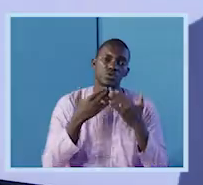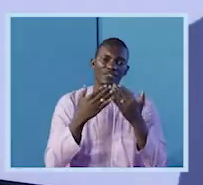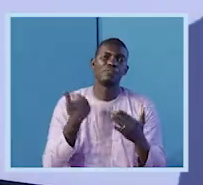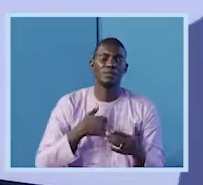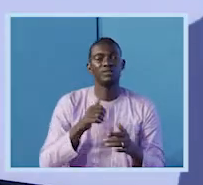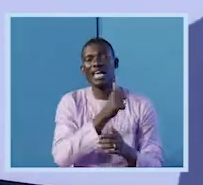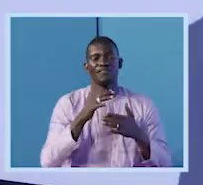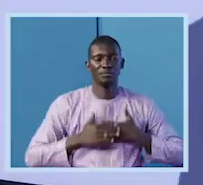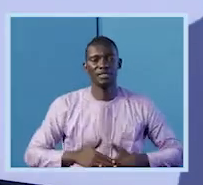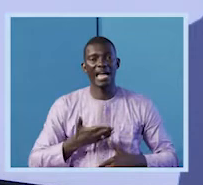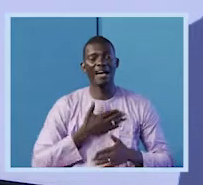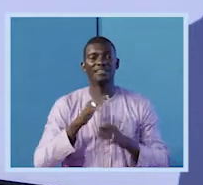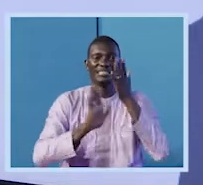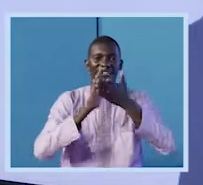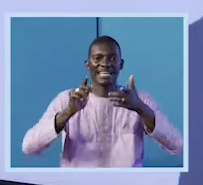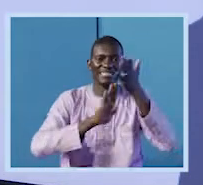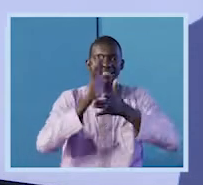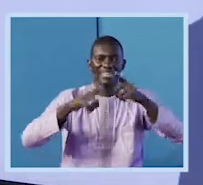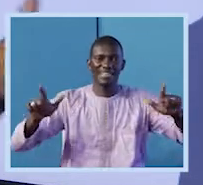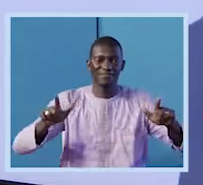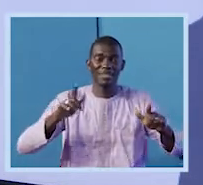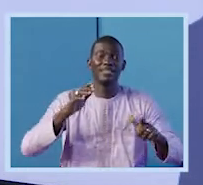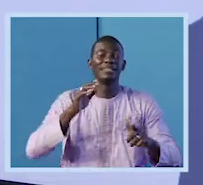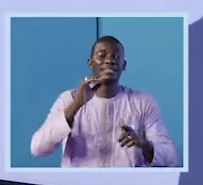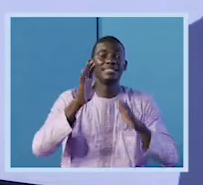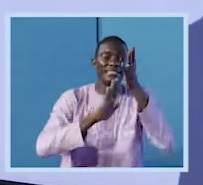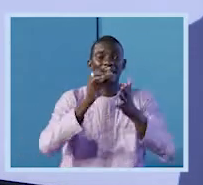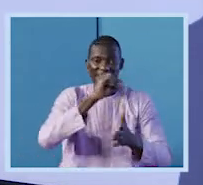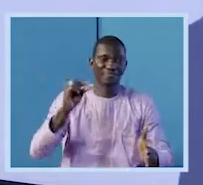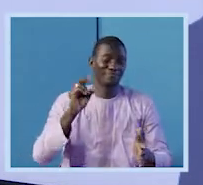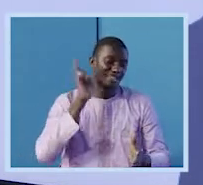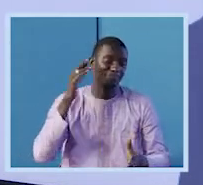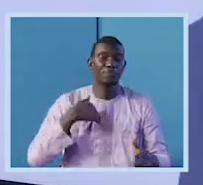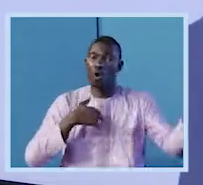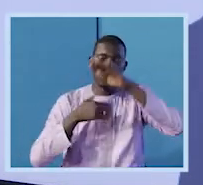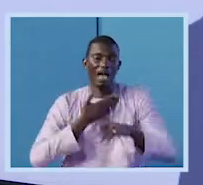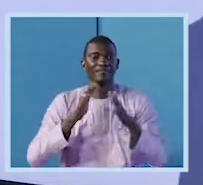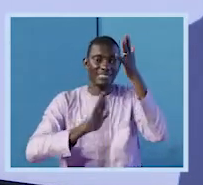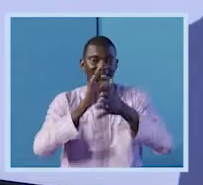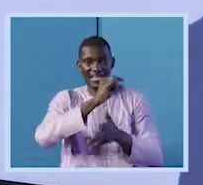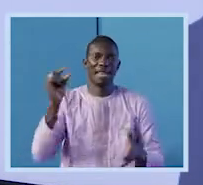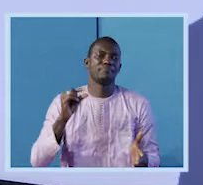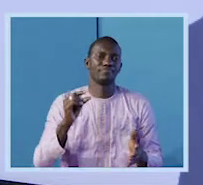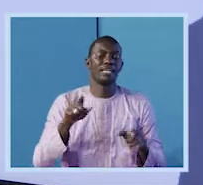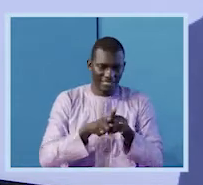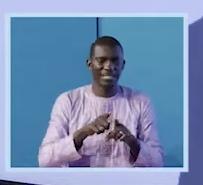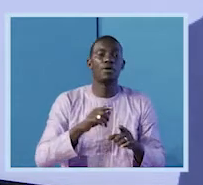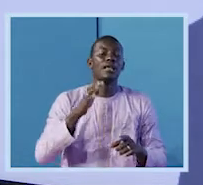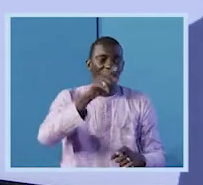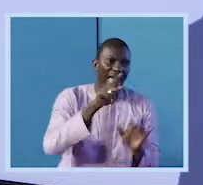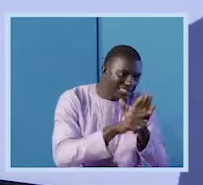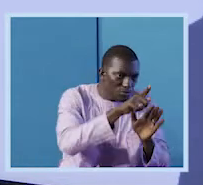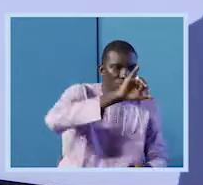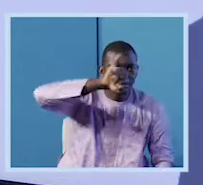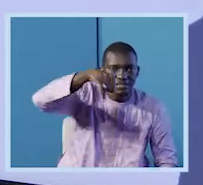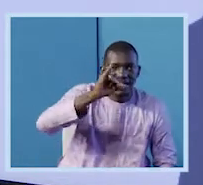Everyone has a sign name. Yes. Yeah. Once you come in contact with deaf people, even if you're a hearing person, you're Geneva, you want to learn sign language. The